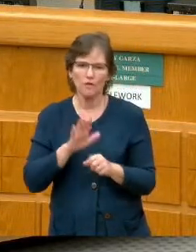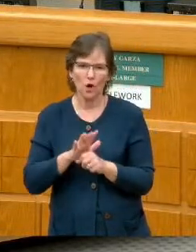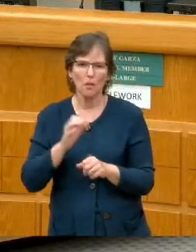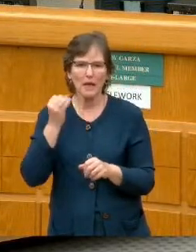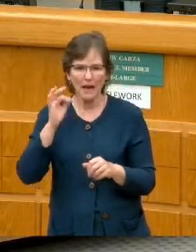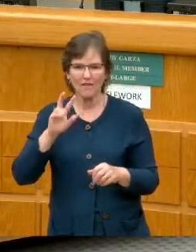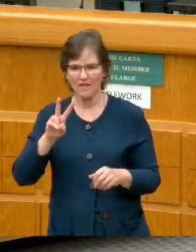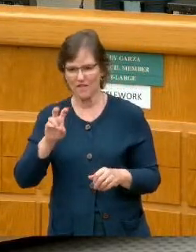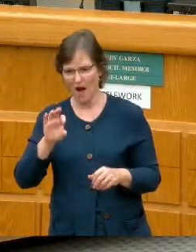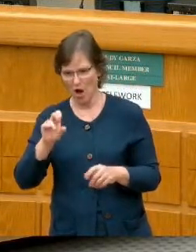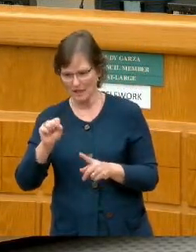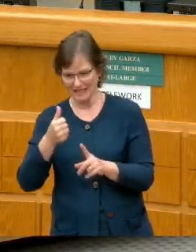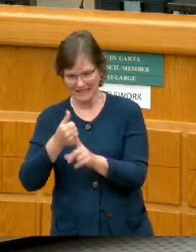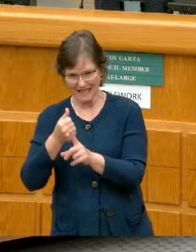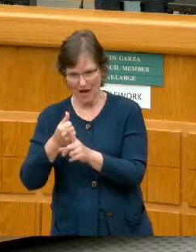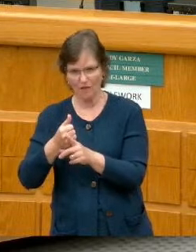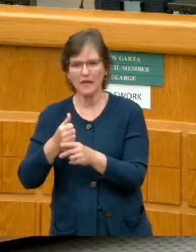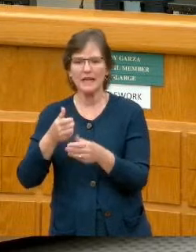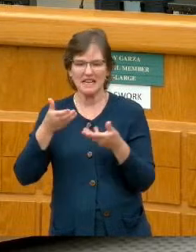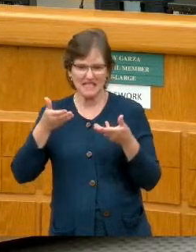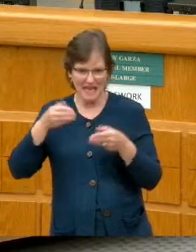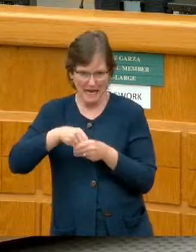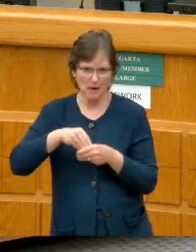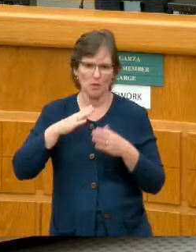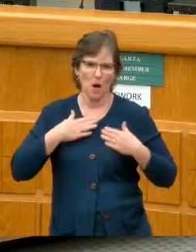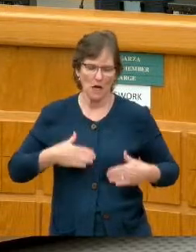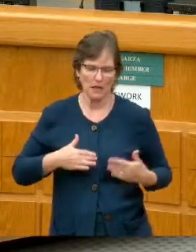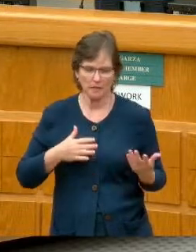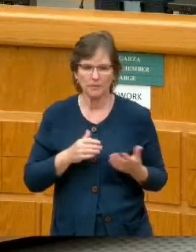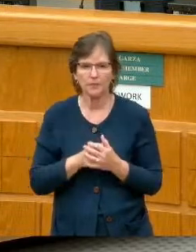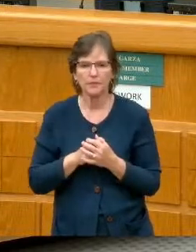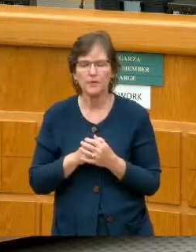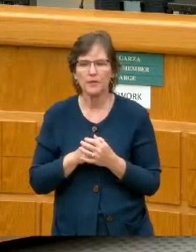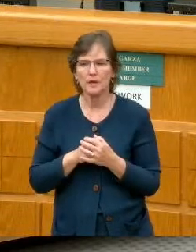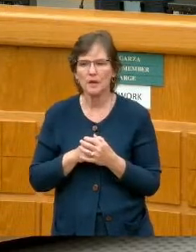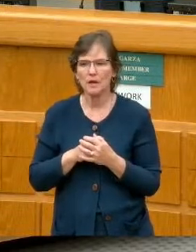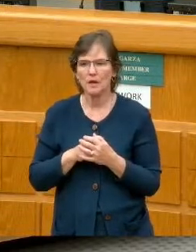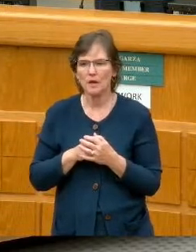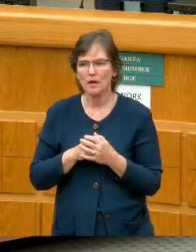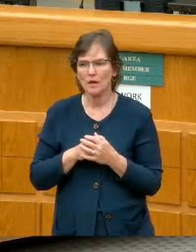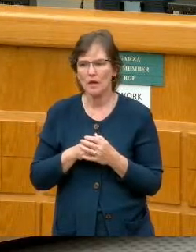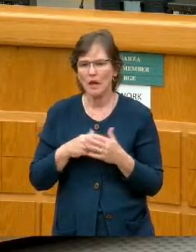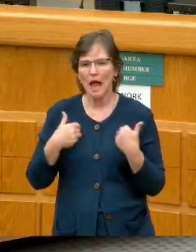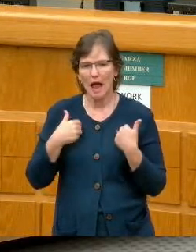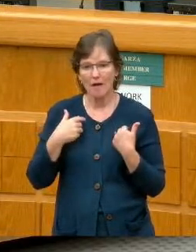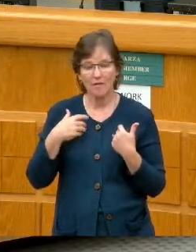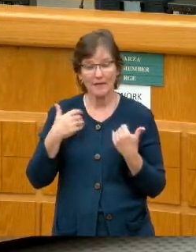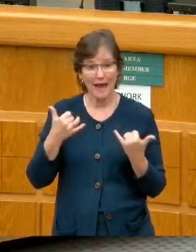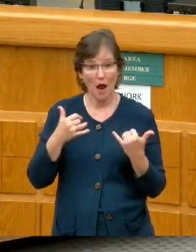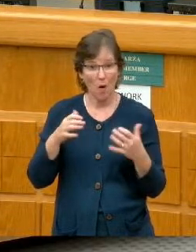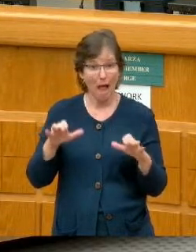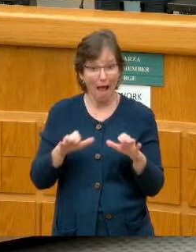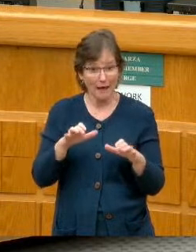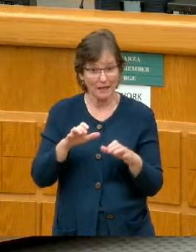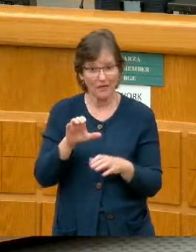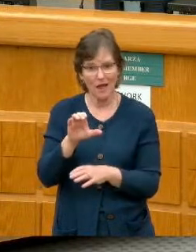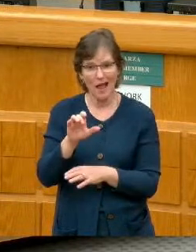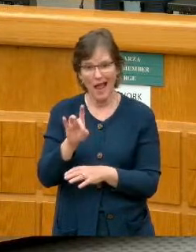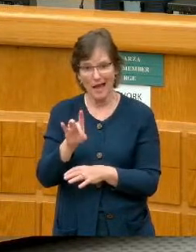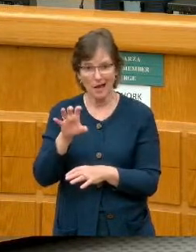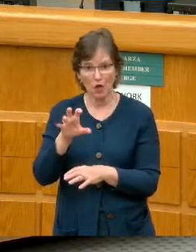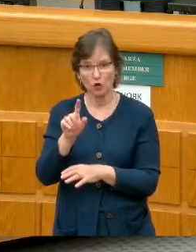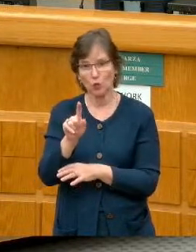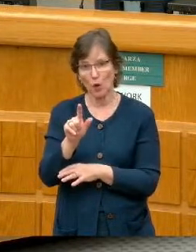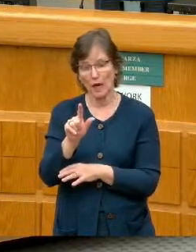We're at 22,271 recoveries and only 821 active cases. You can see these active cases, they've been